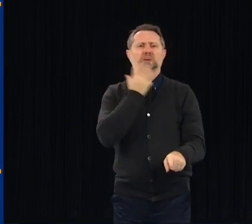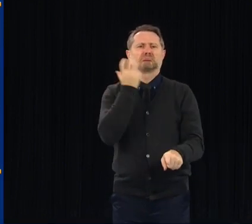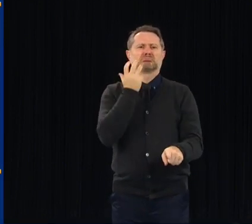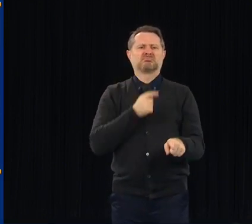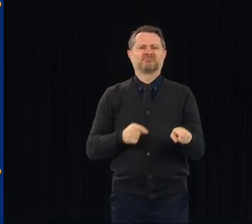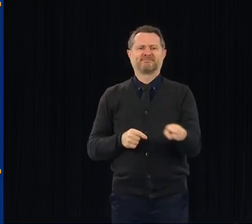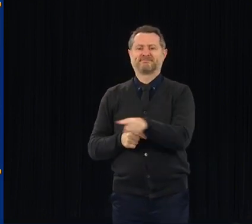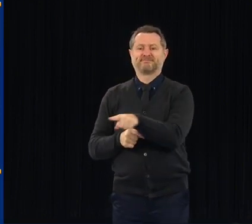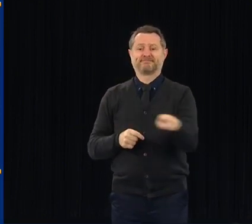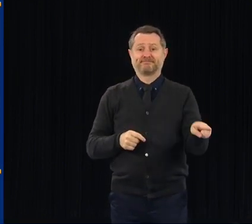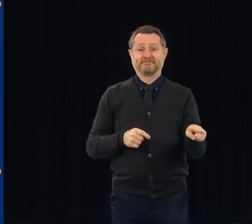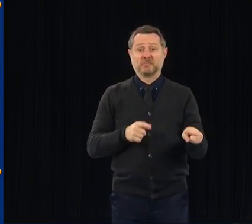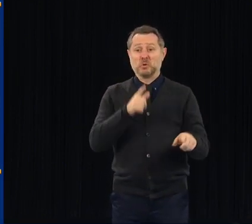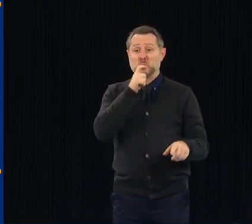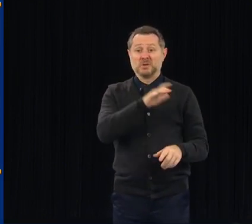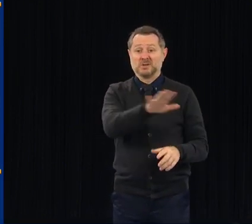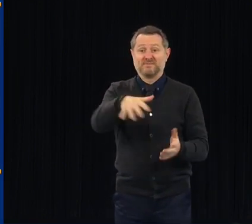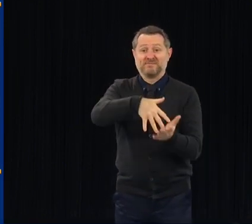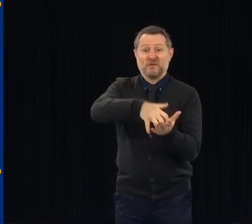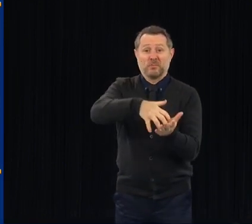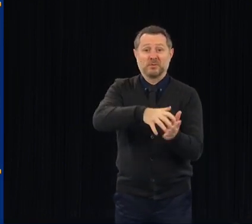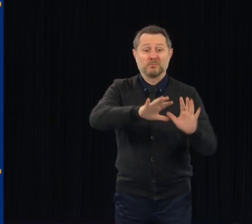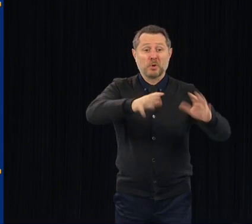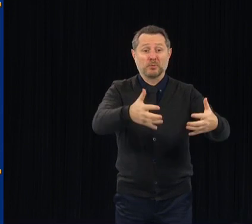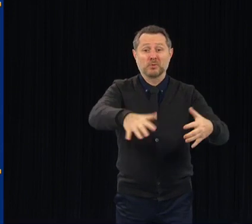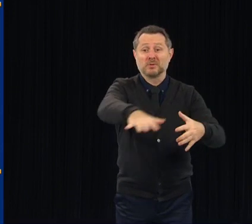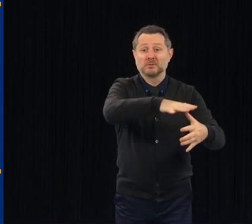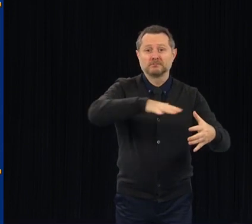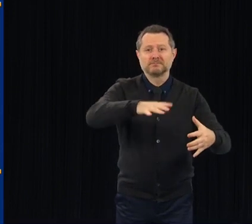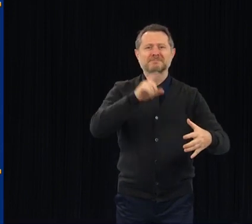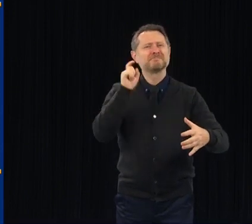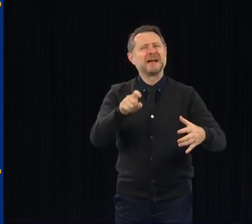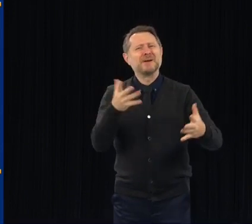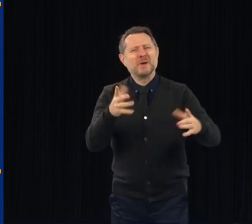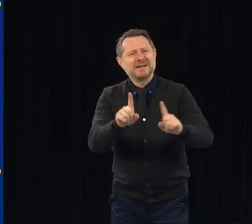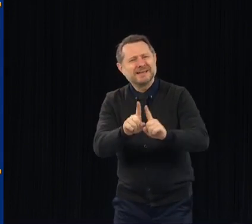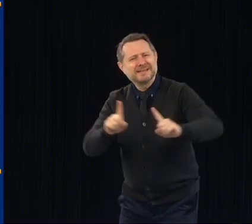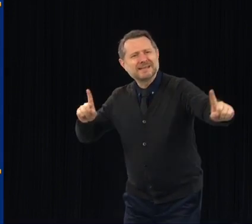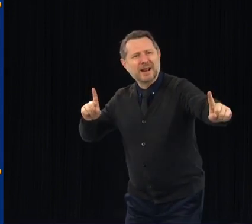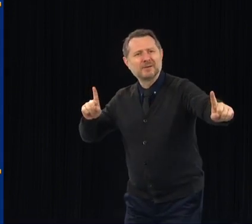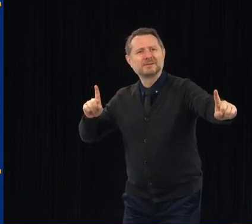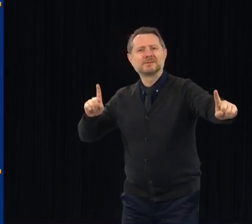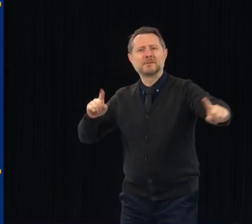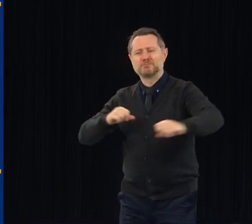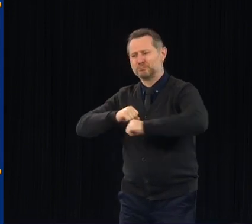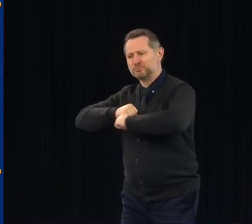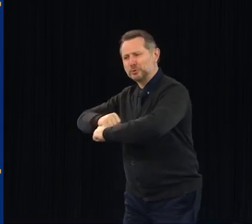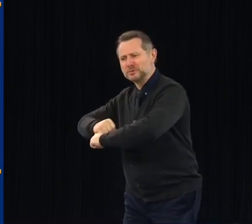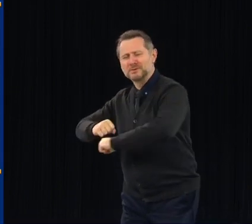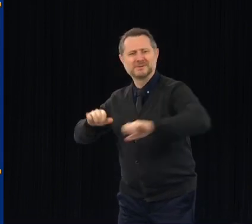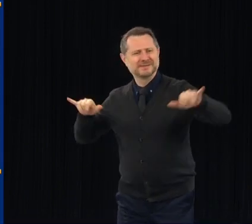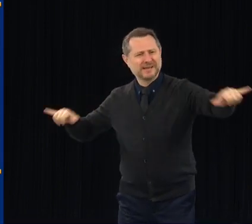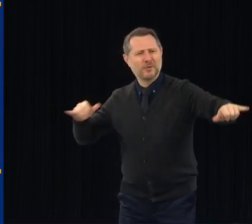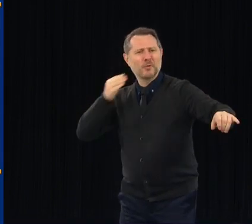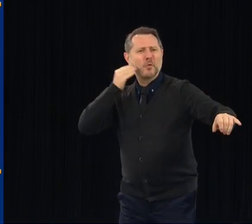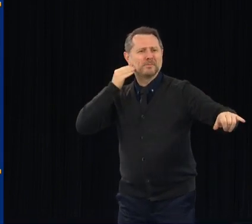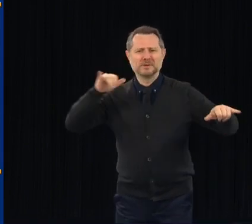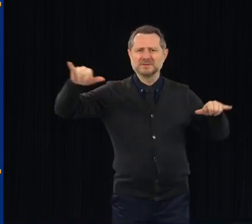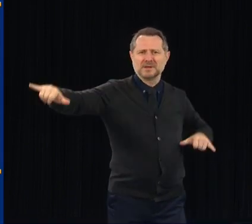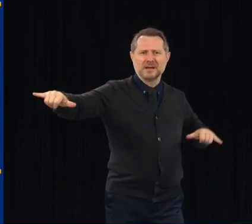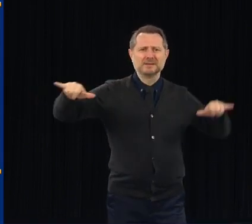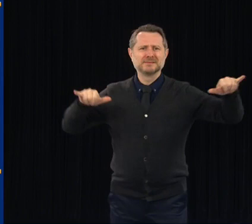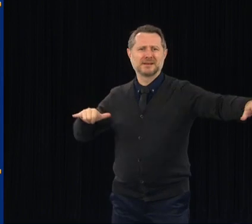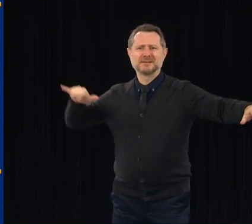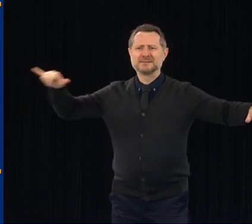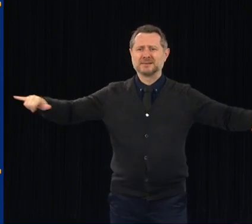very vulnerable must stay isolated and protected. I mean, that was the point from day one. That was the point with